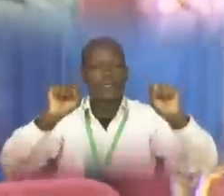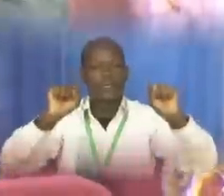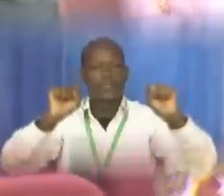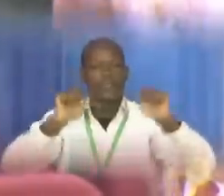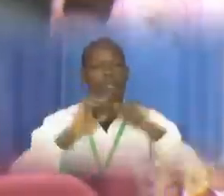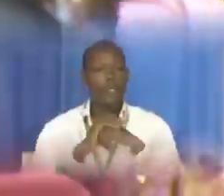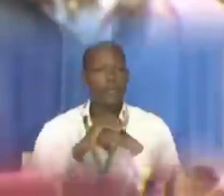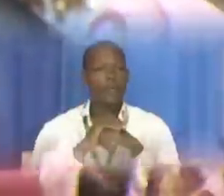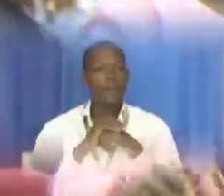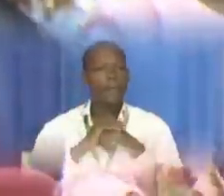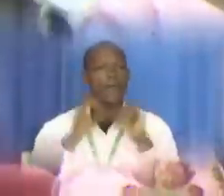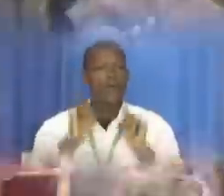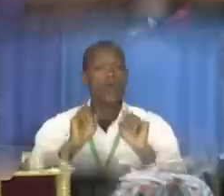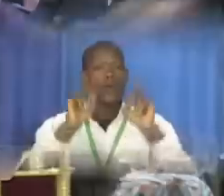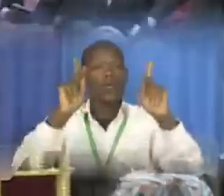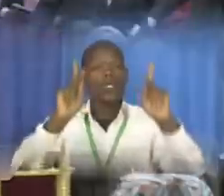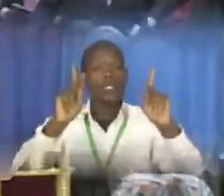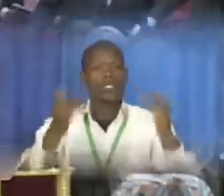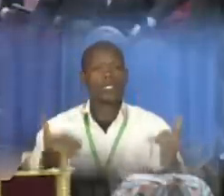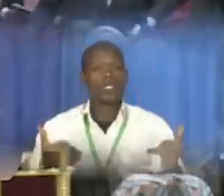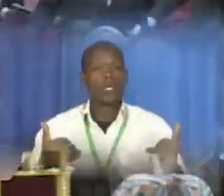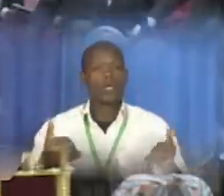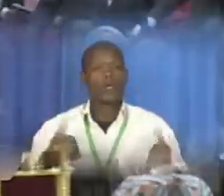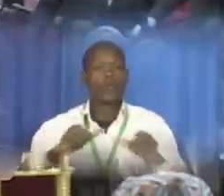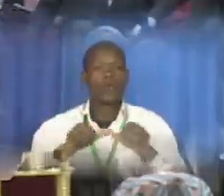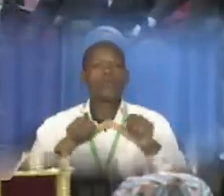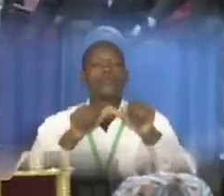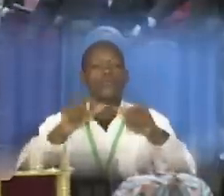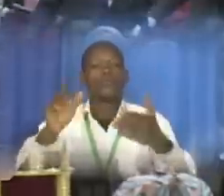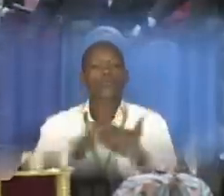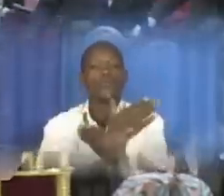Amen. Okay, now you can begin to sing.